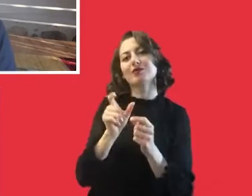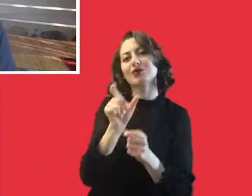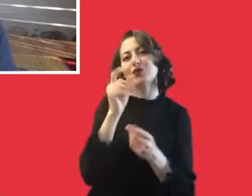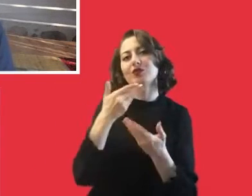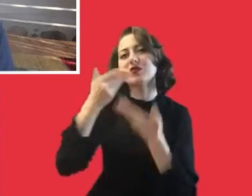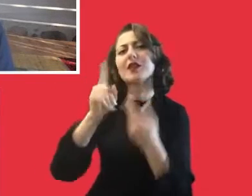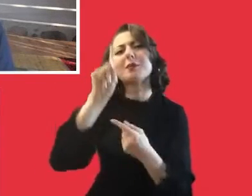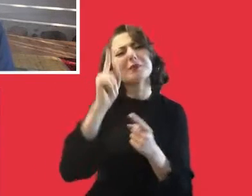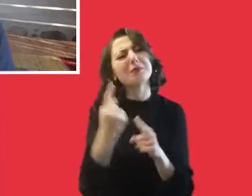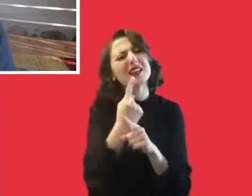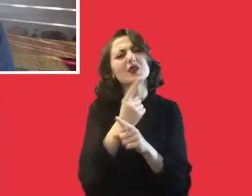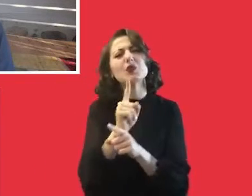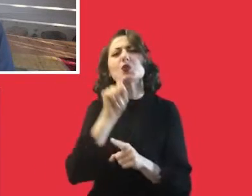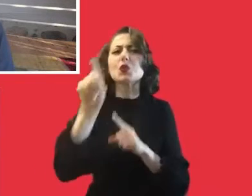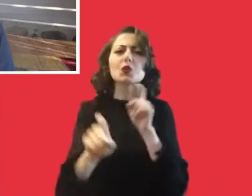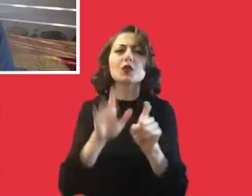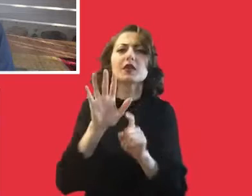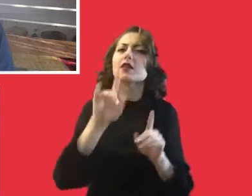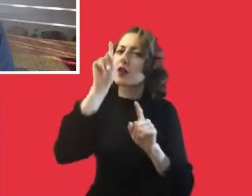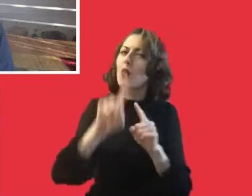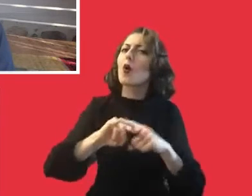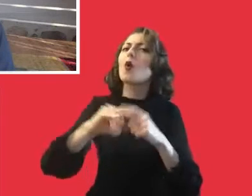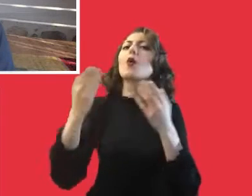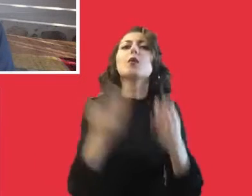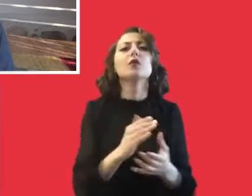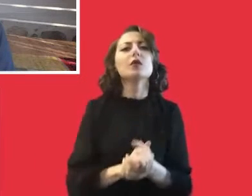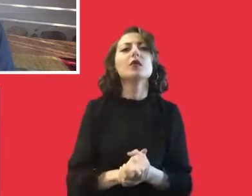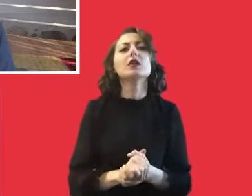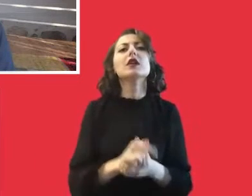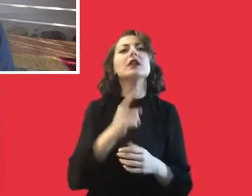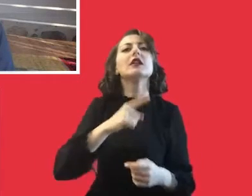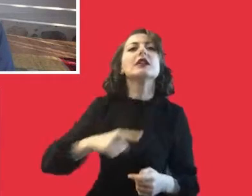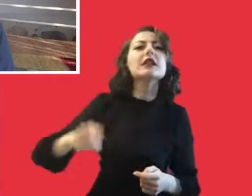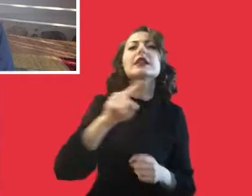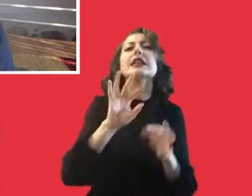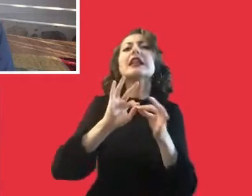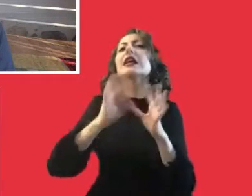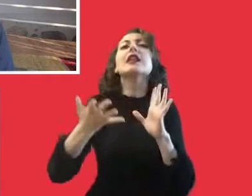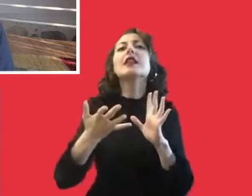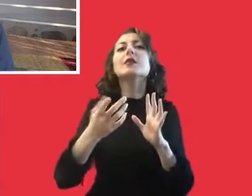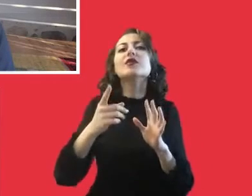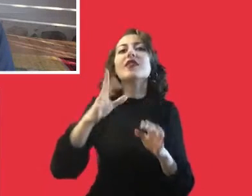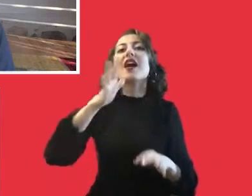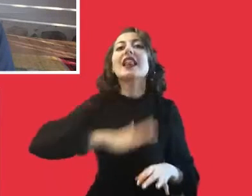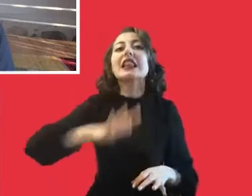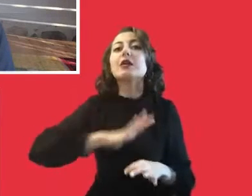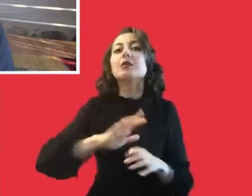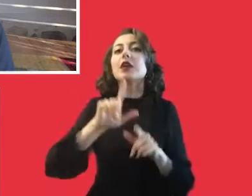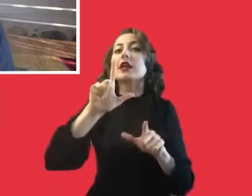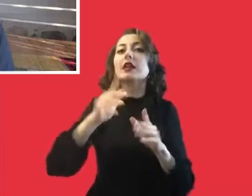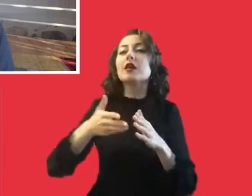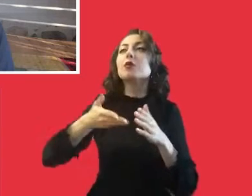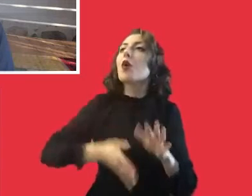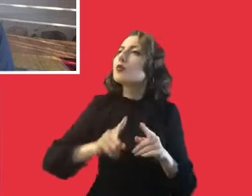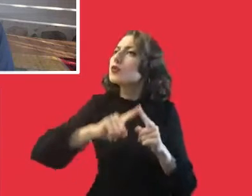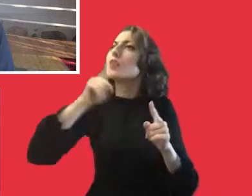Sports. Ezgi. So I have a Hoş few geldin. questions, Ezgi. SES Welcome. neden ve nasıl bir ihtiyaçtan doğarak ortaya